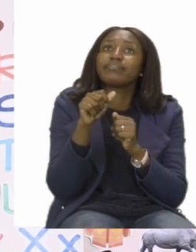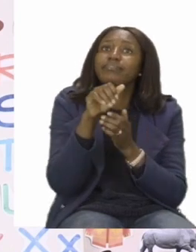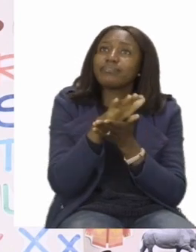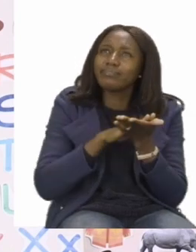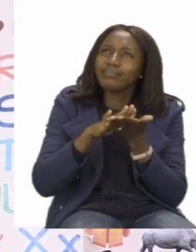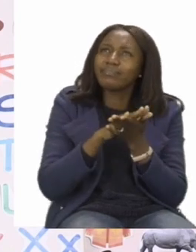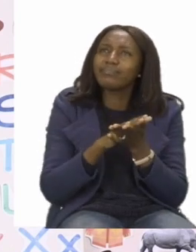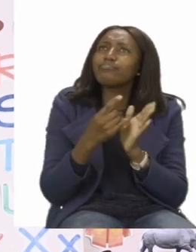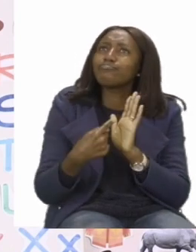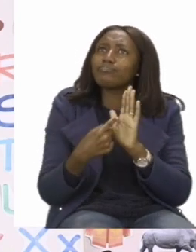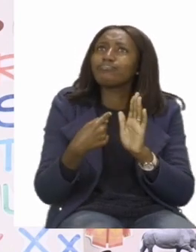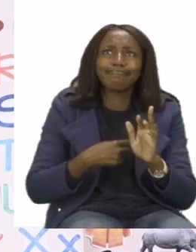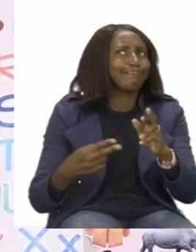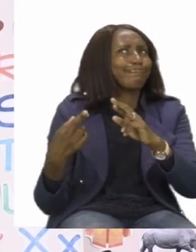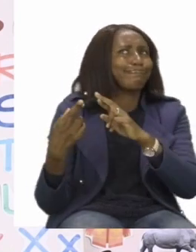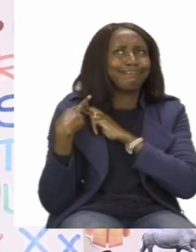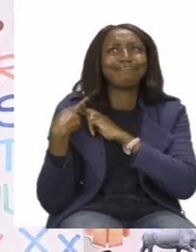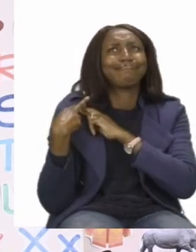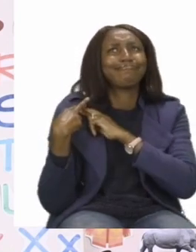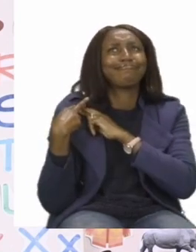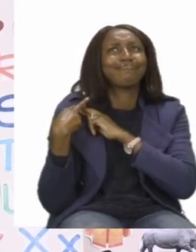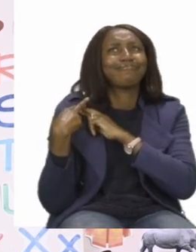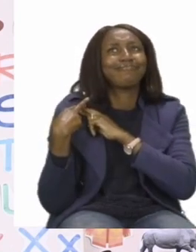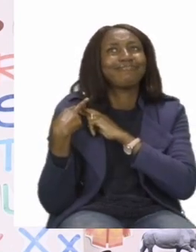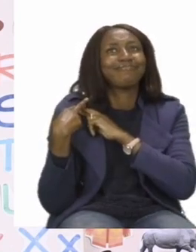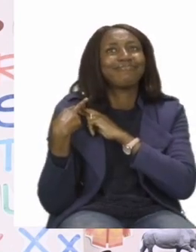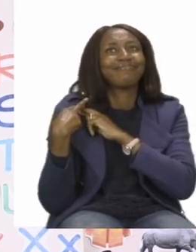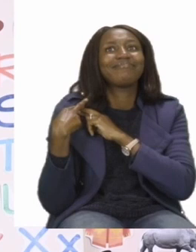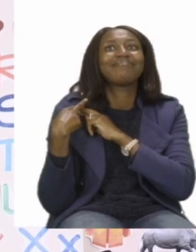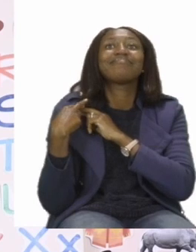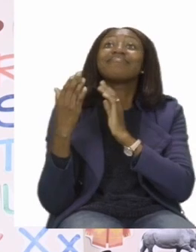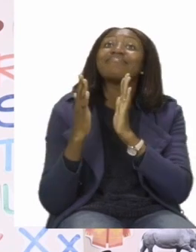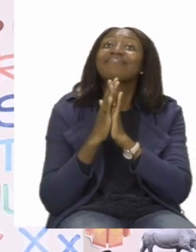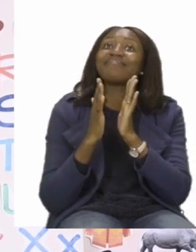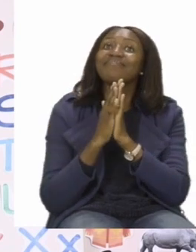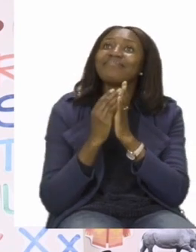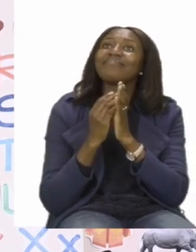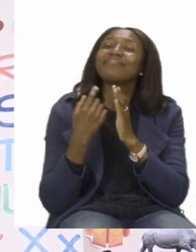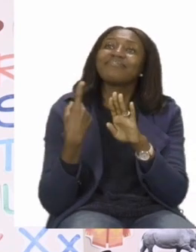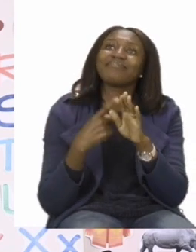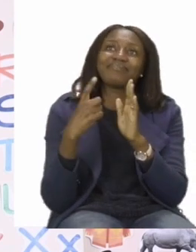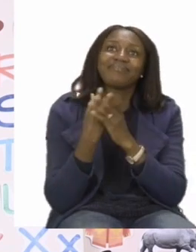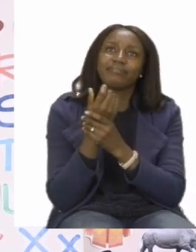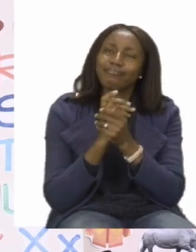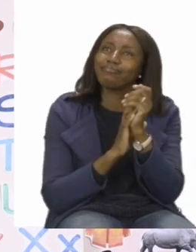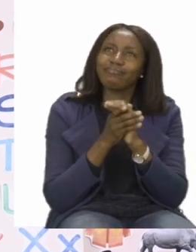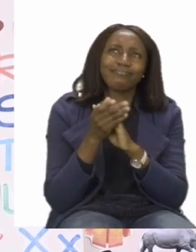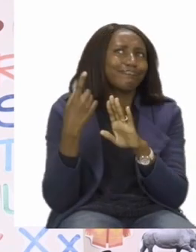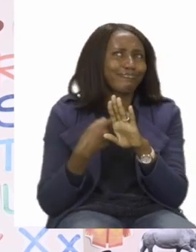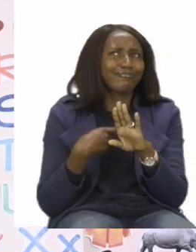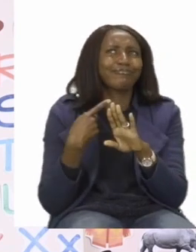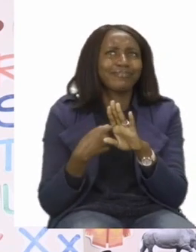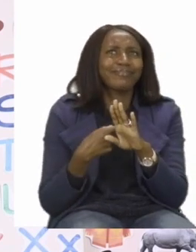trying to show the world how responsible we are. So make sure that you sanitize as regularly as